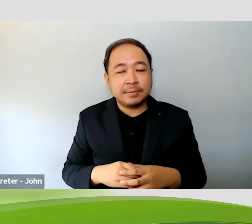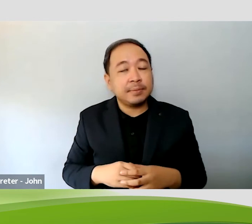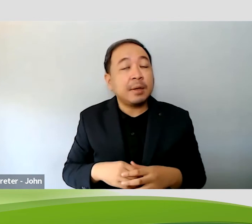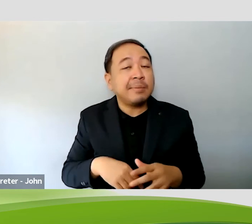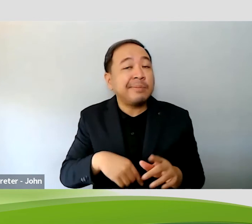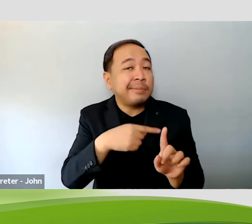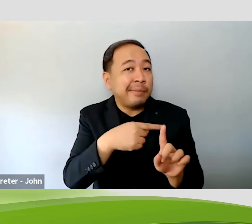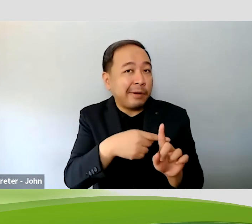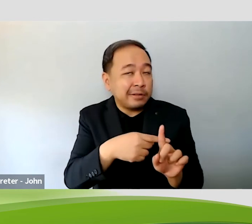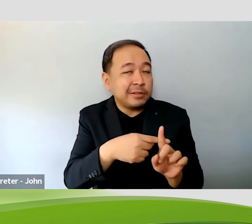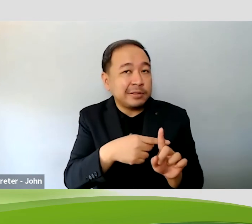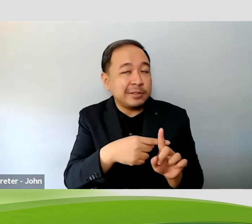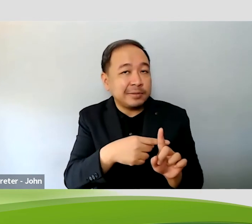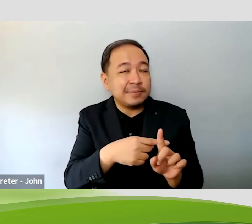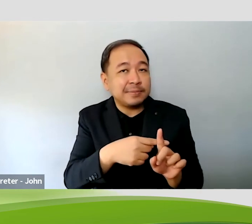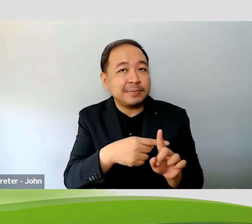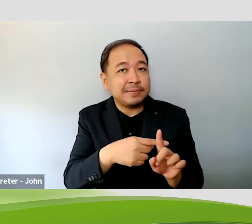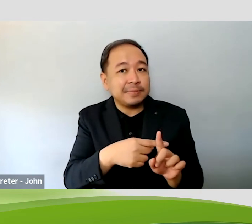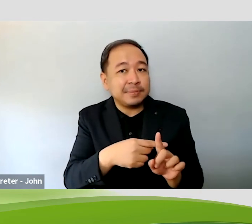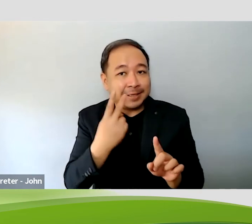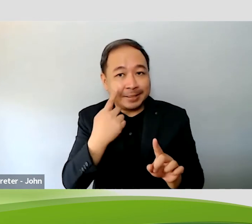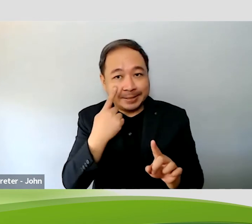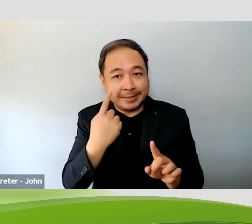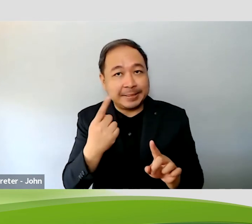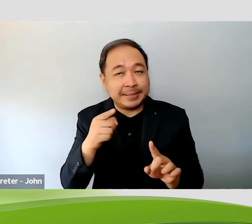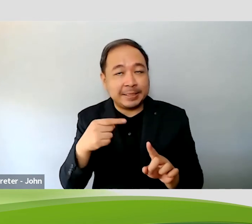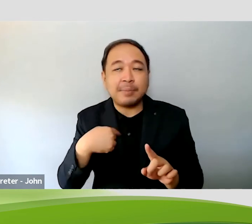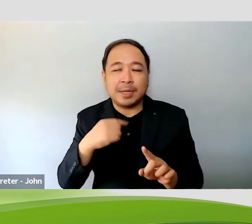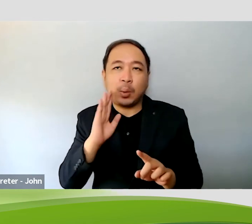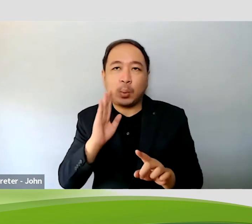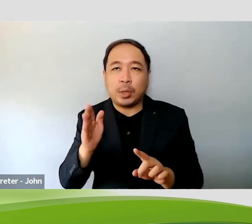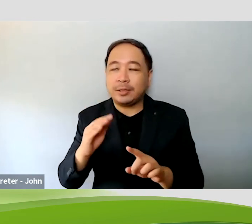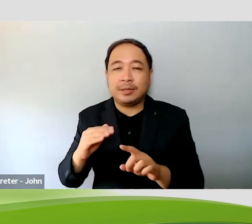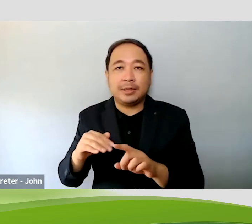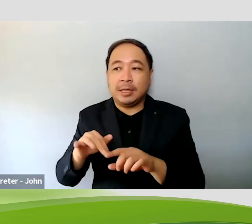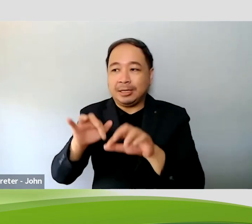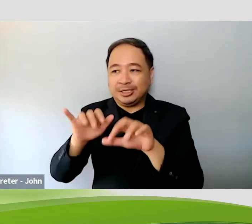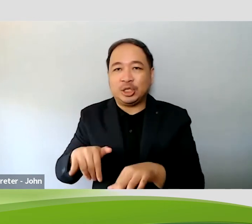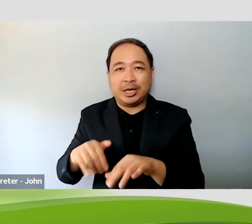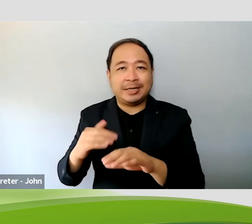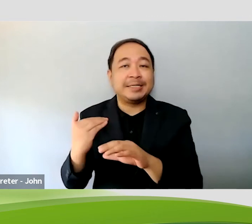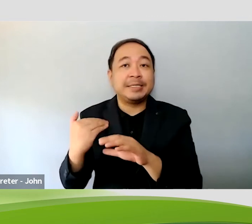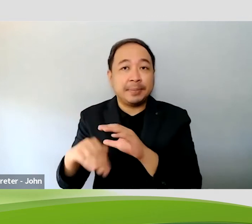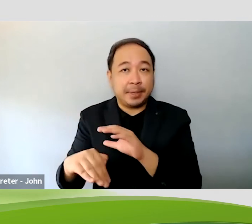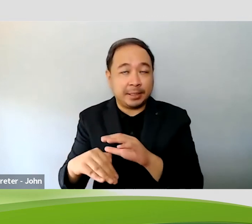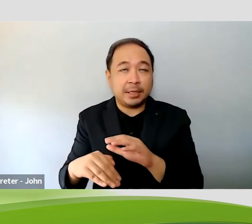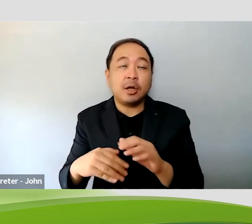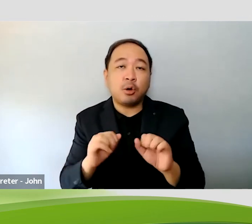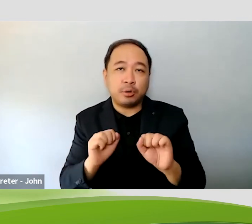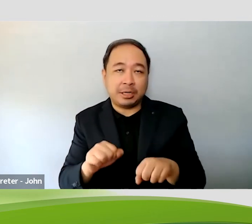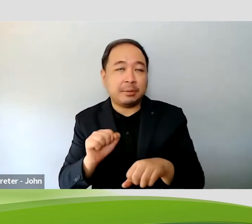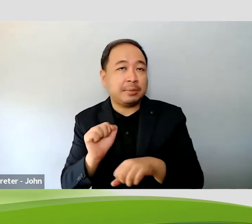comments in the chat box or send it by email to the Secretariat for your ease